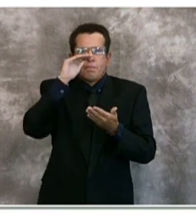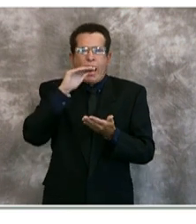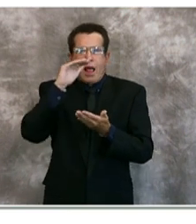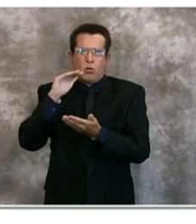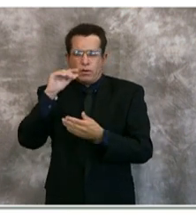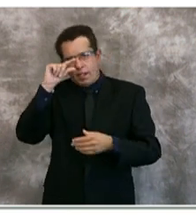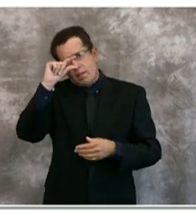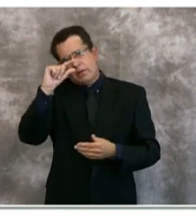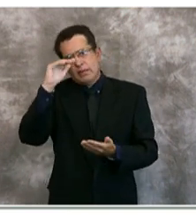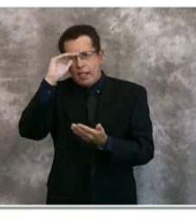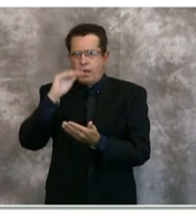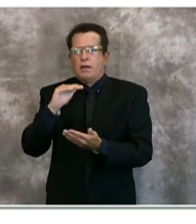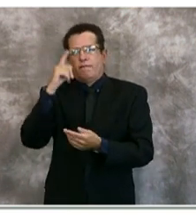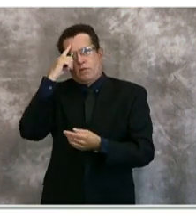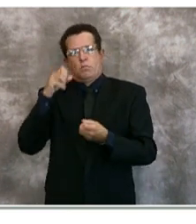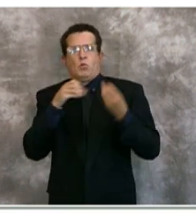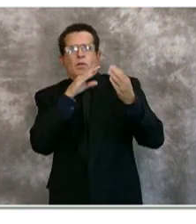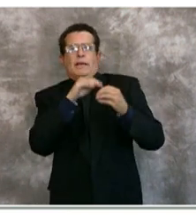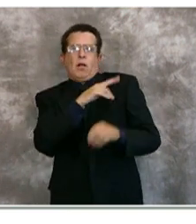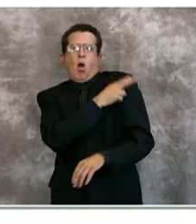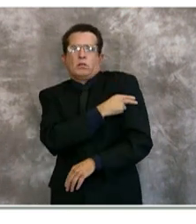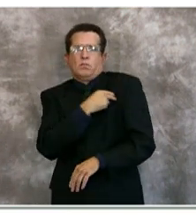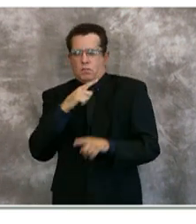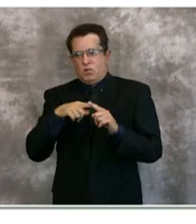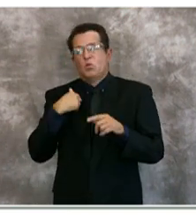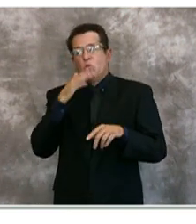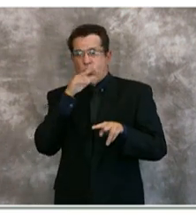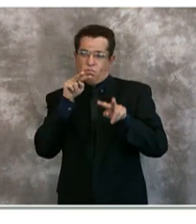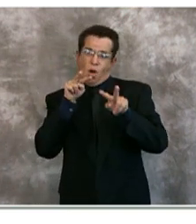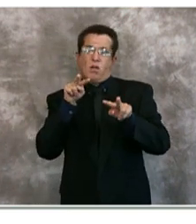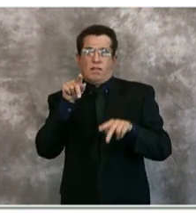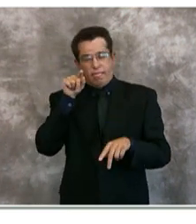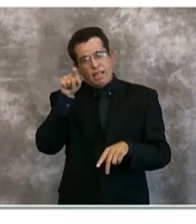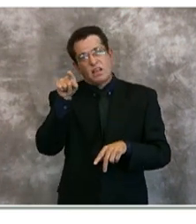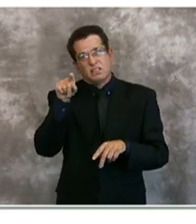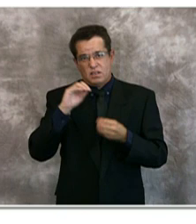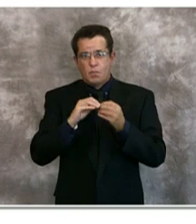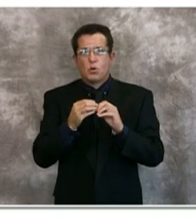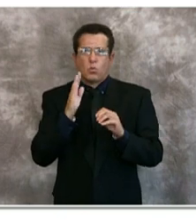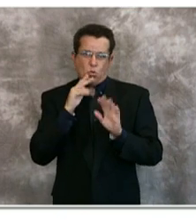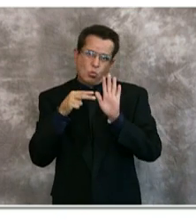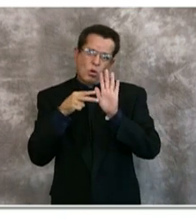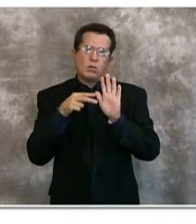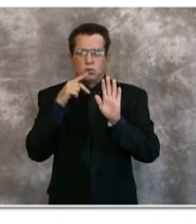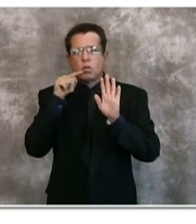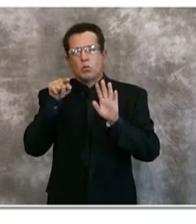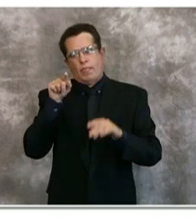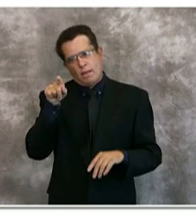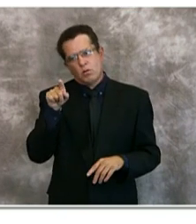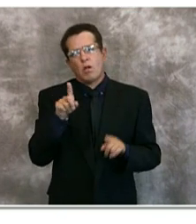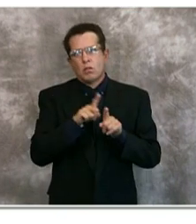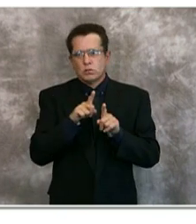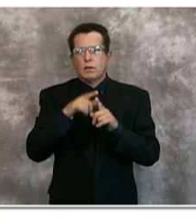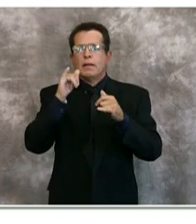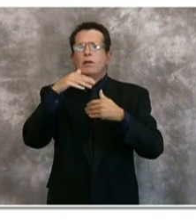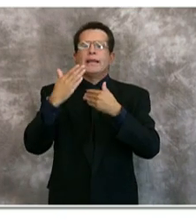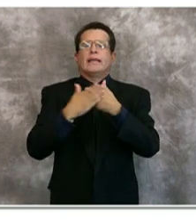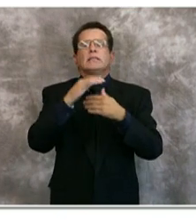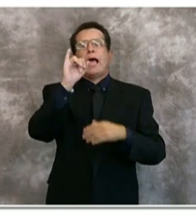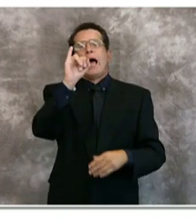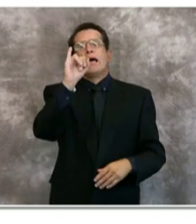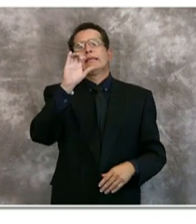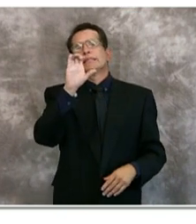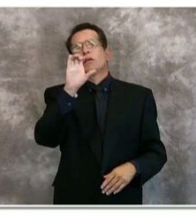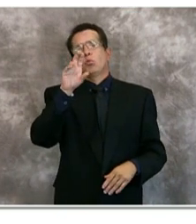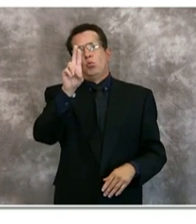very modest decline in hospitalizations, but again, we will continue to monitor. In this next slide, now we're on ICUs,